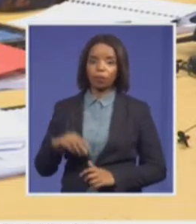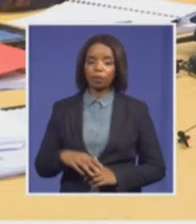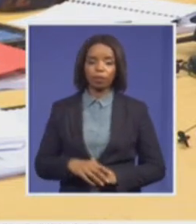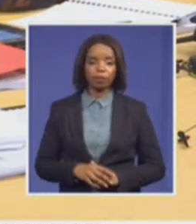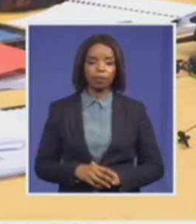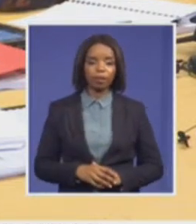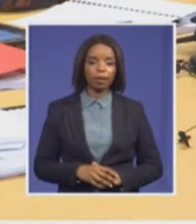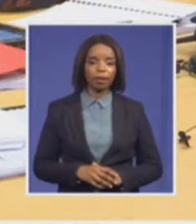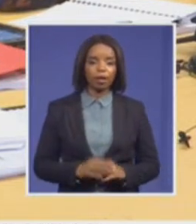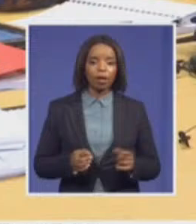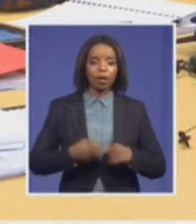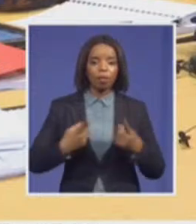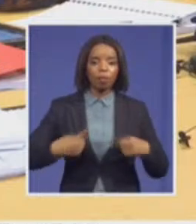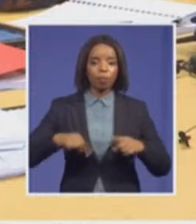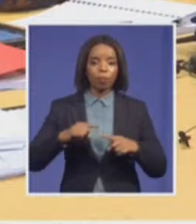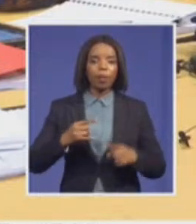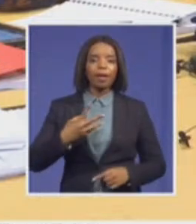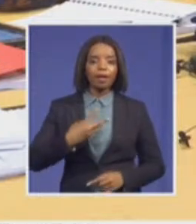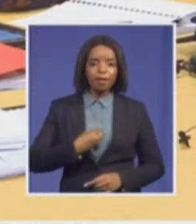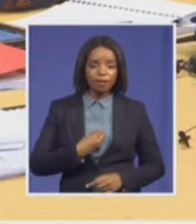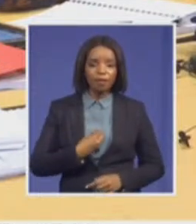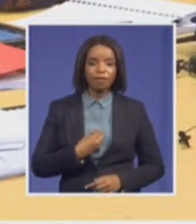an investigation